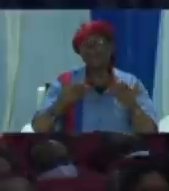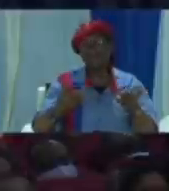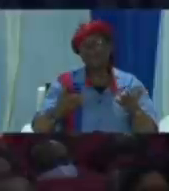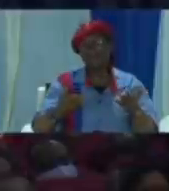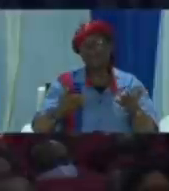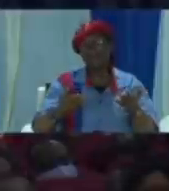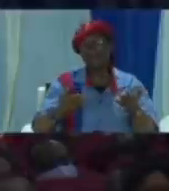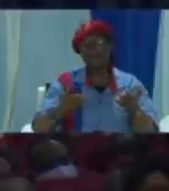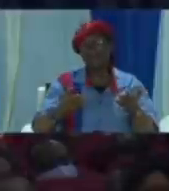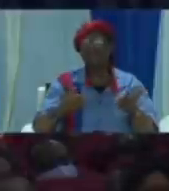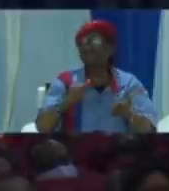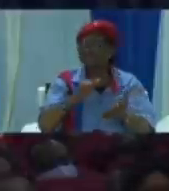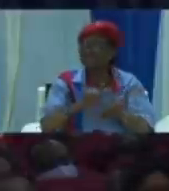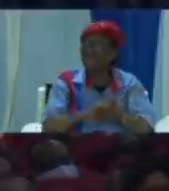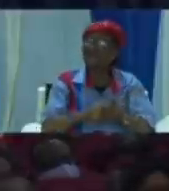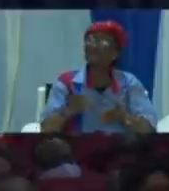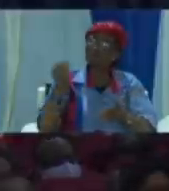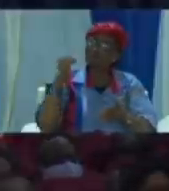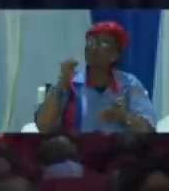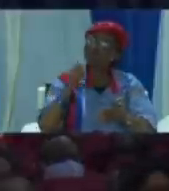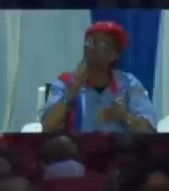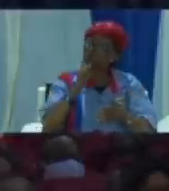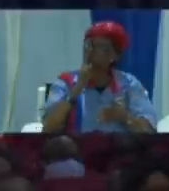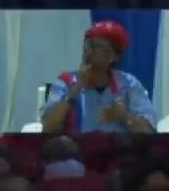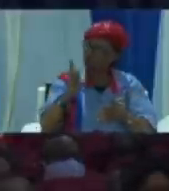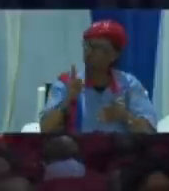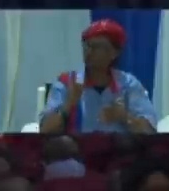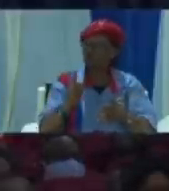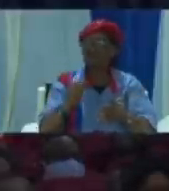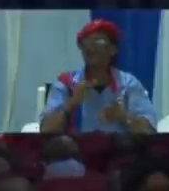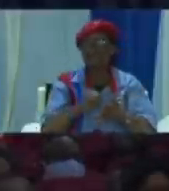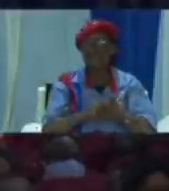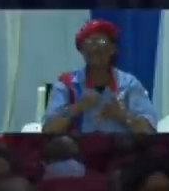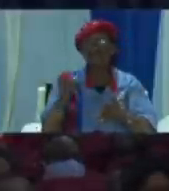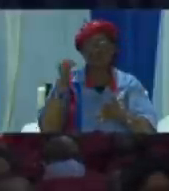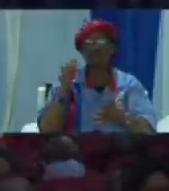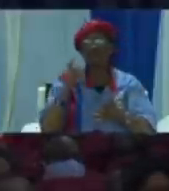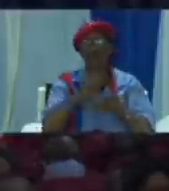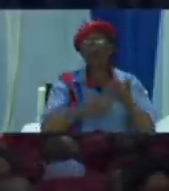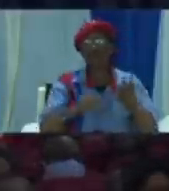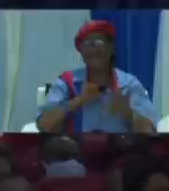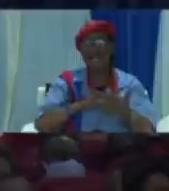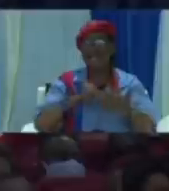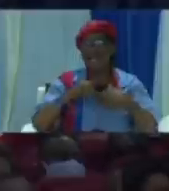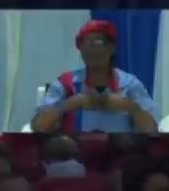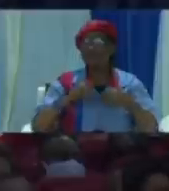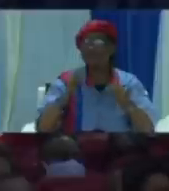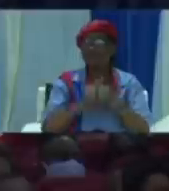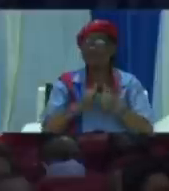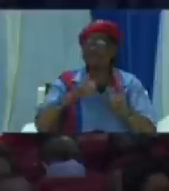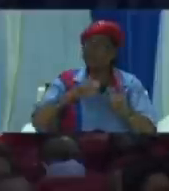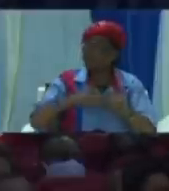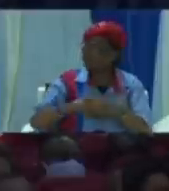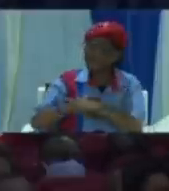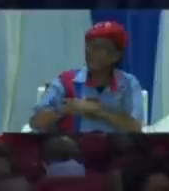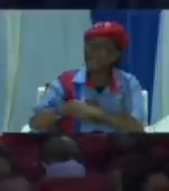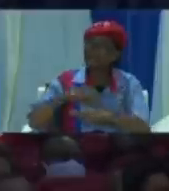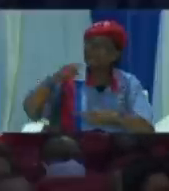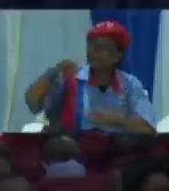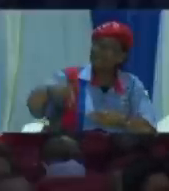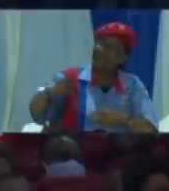that was true. That was all I had. With my PhD. I said,